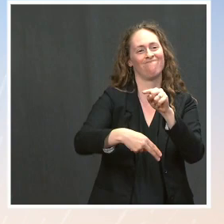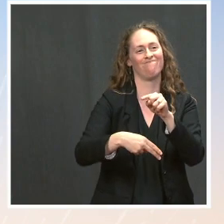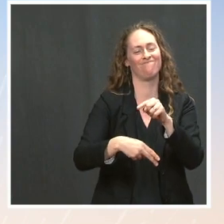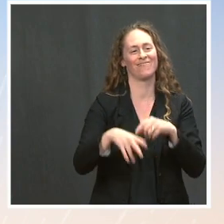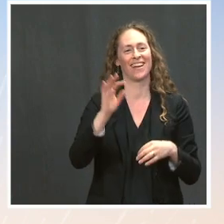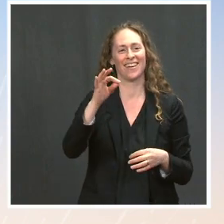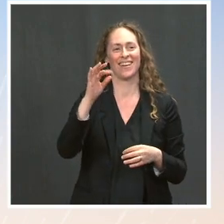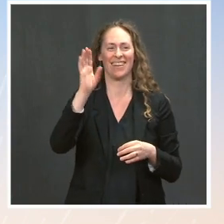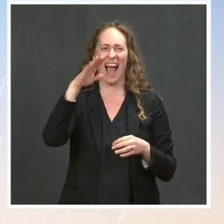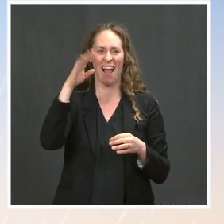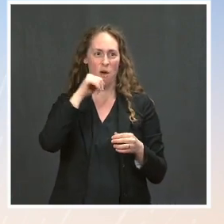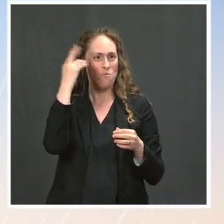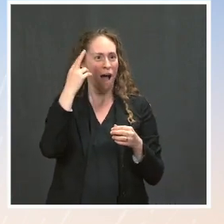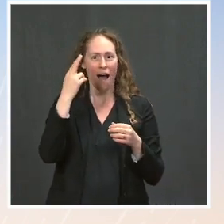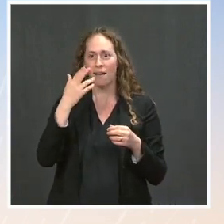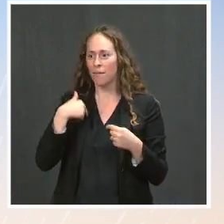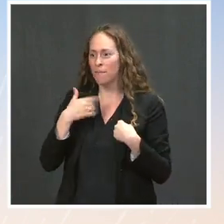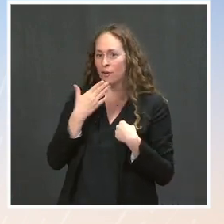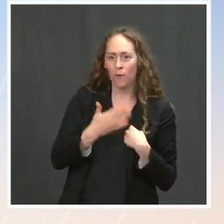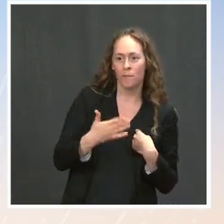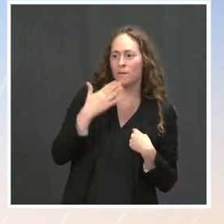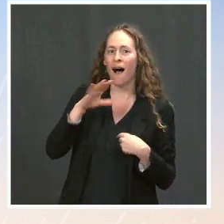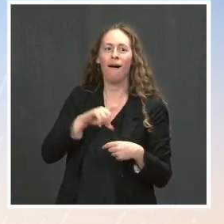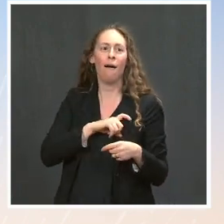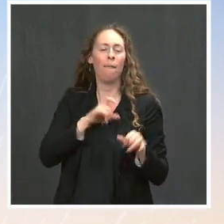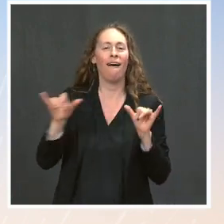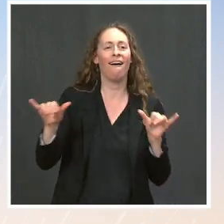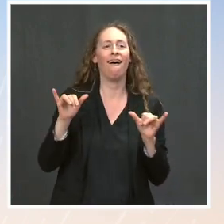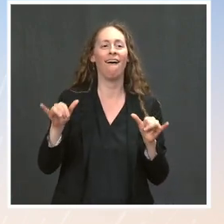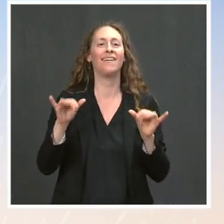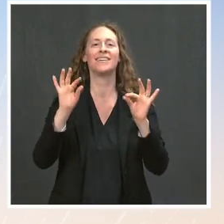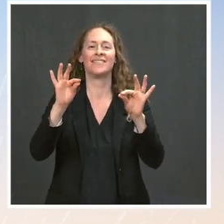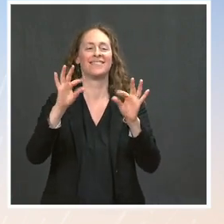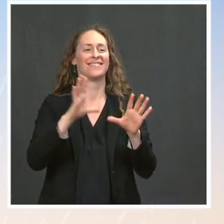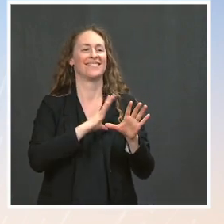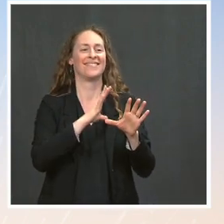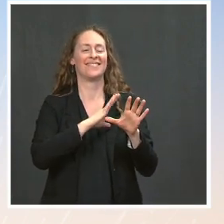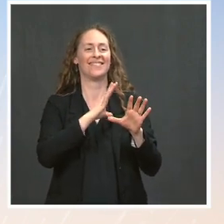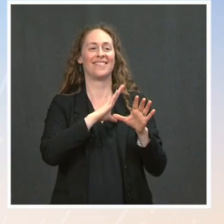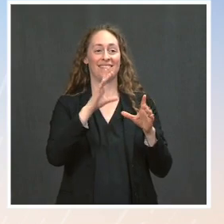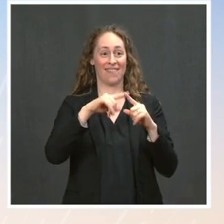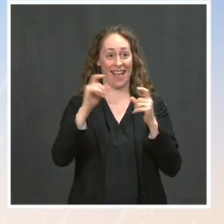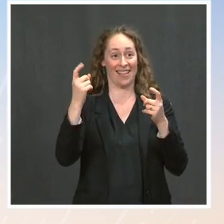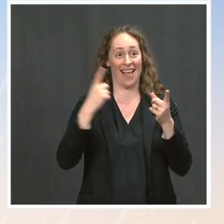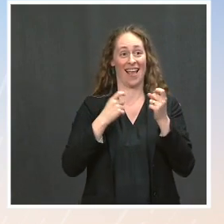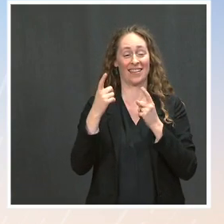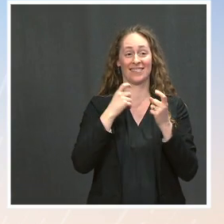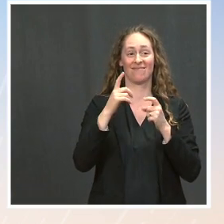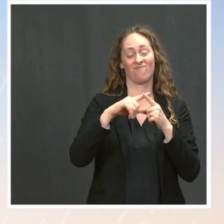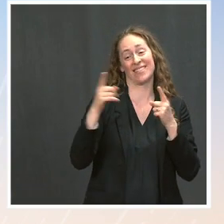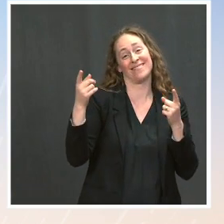why. Right. You know, I take all your questions, but Jen. Right. Okay, come on back.